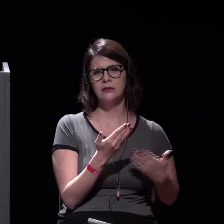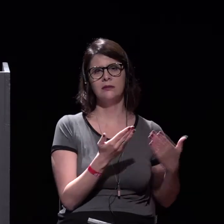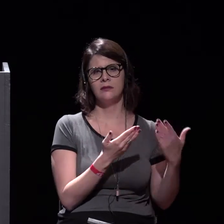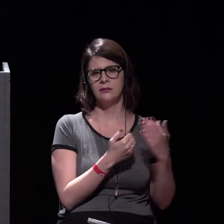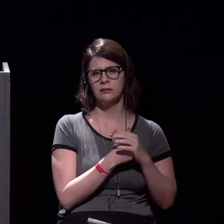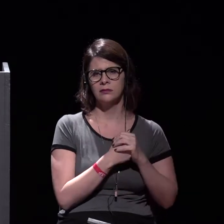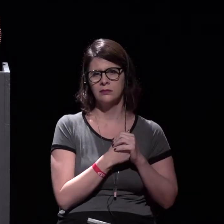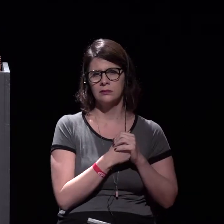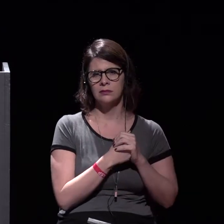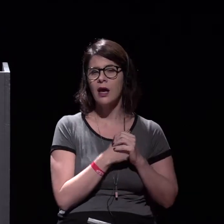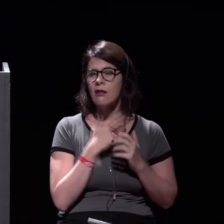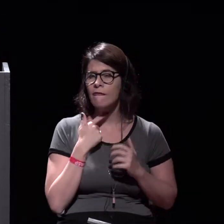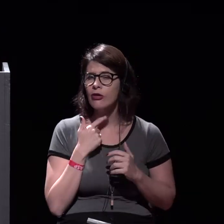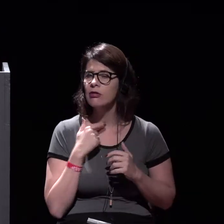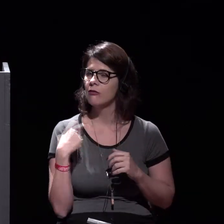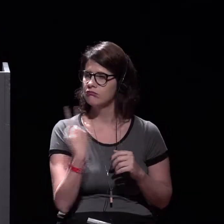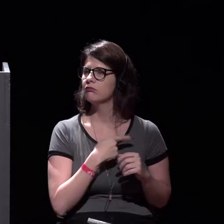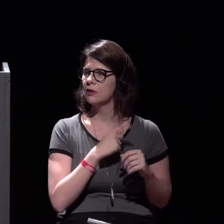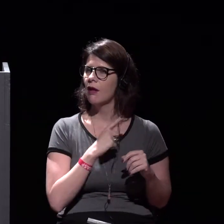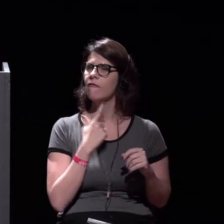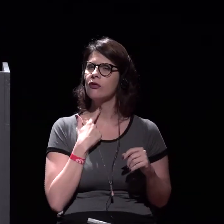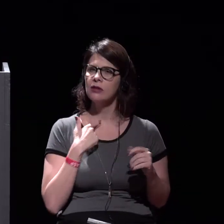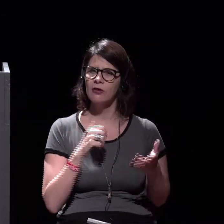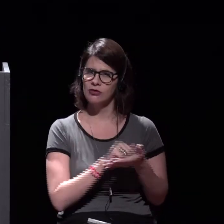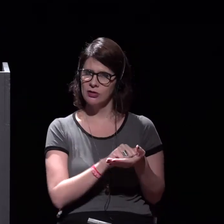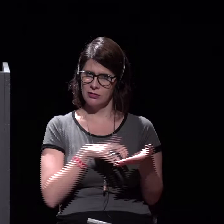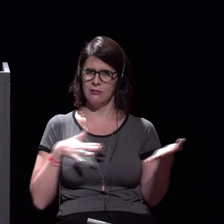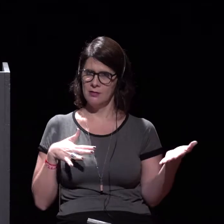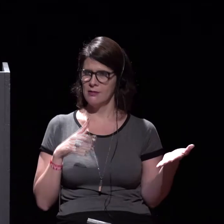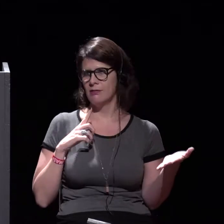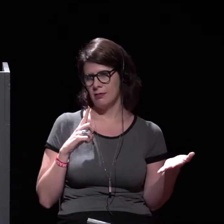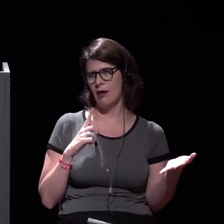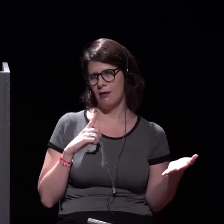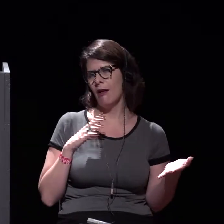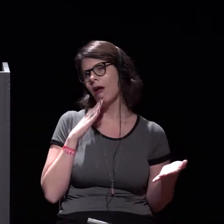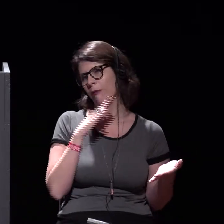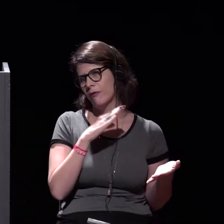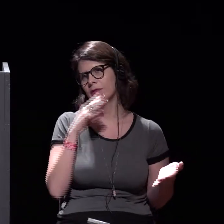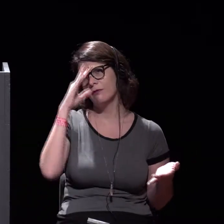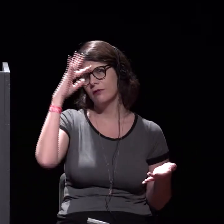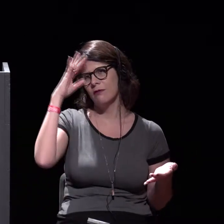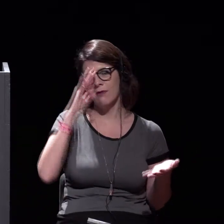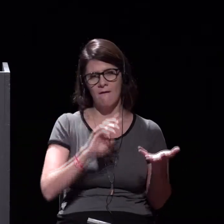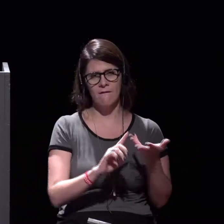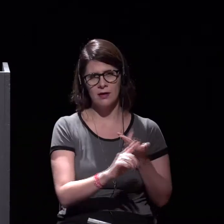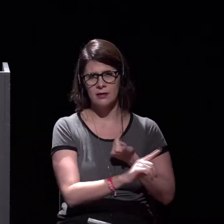of liberation, pedagogies of liberation, etc., rather than aesthetics as a prior term here.